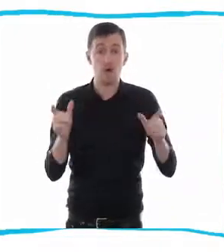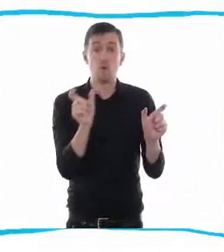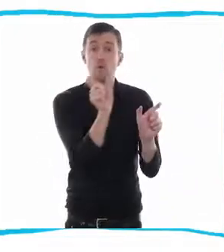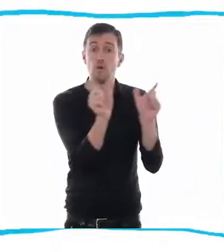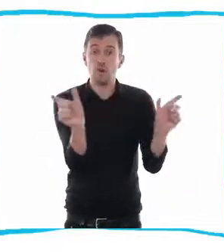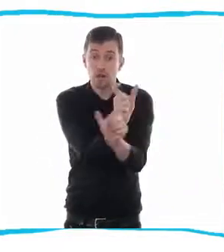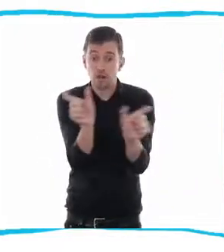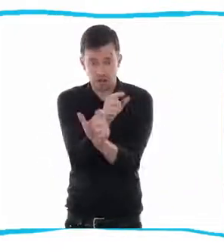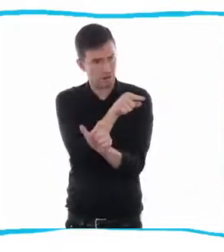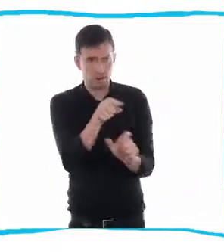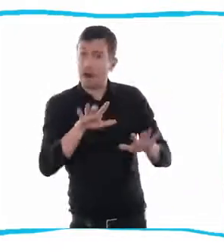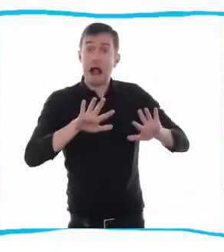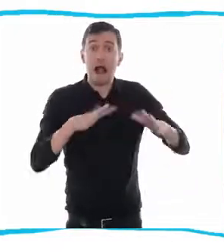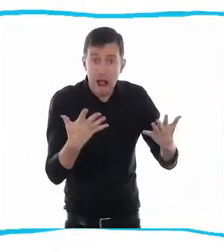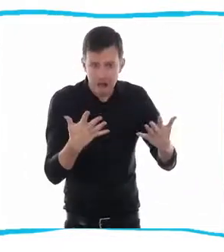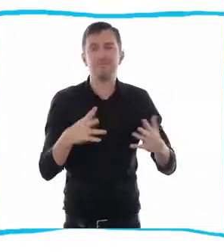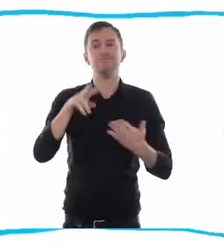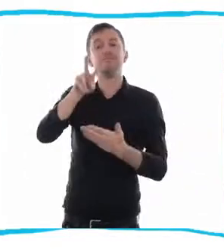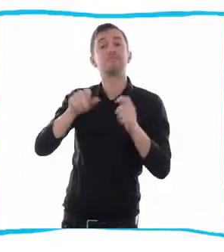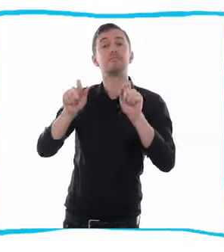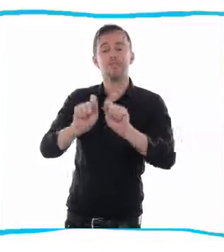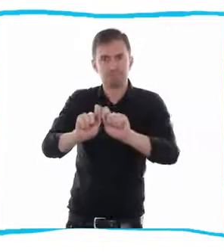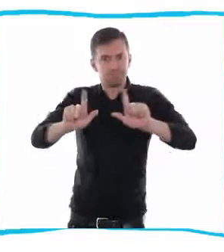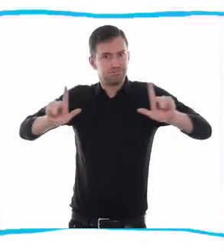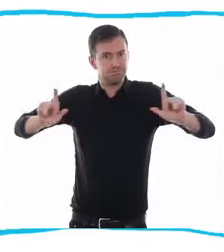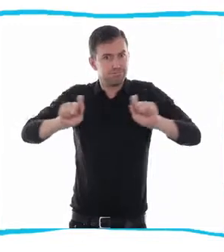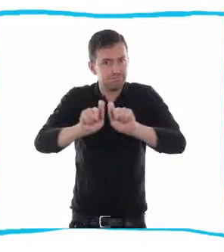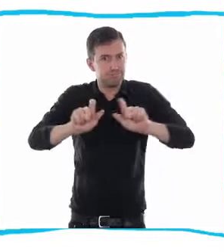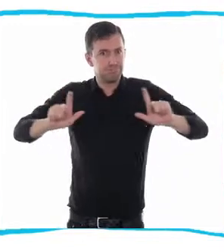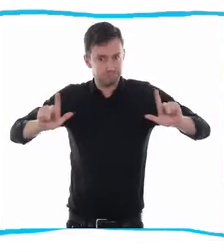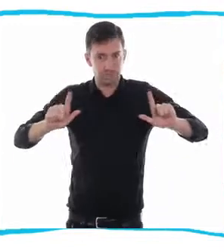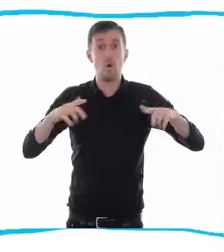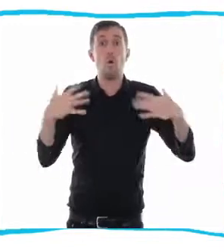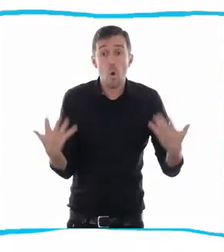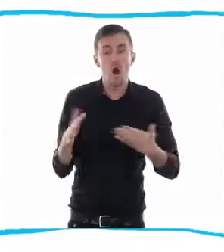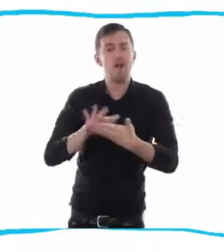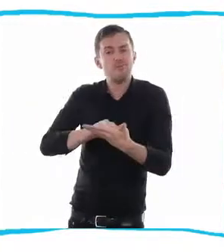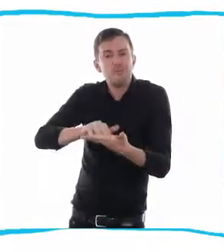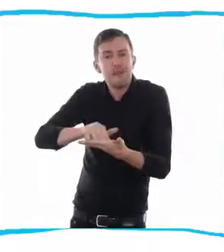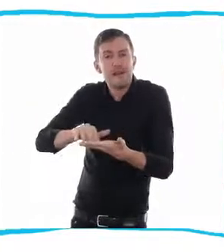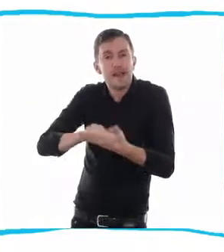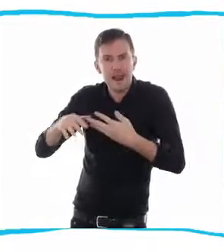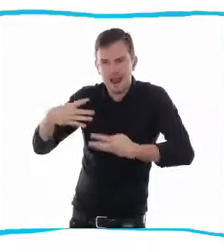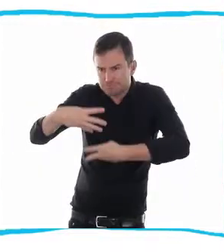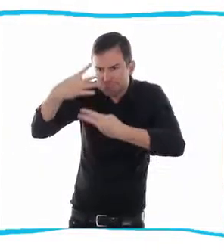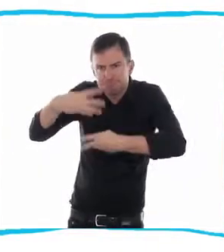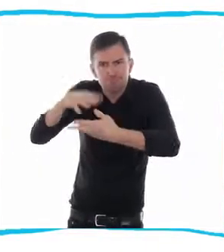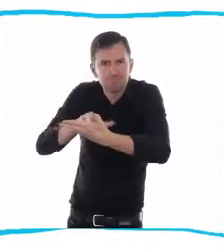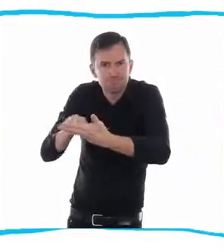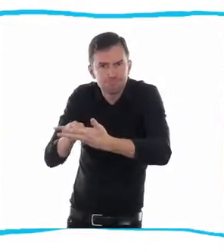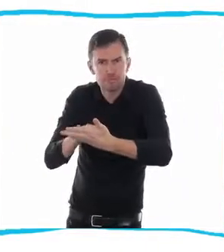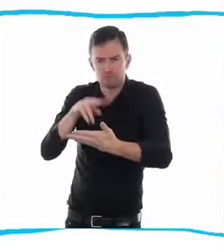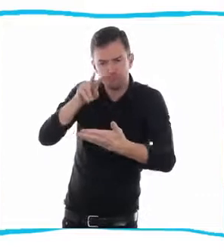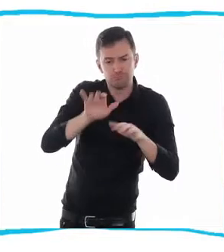People with visual impairments or dyslexia may use magnifiers to increase text size, braille machines to write, and screen